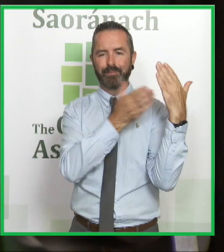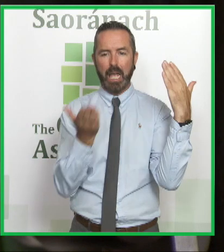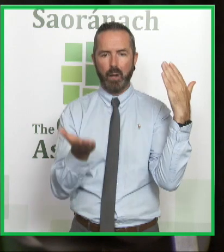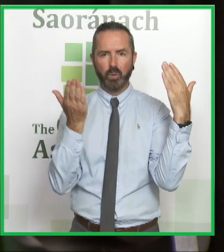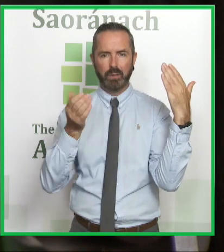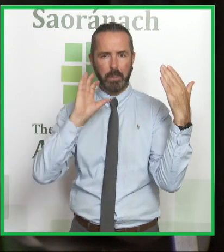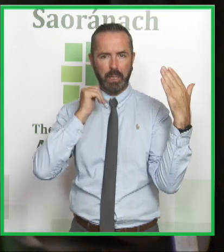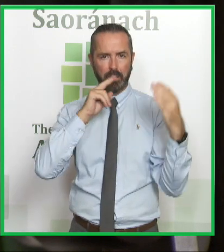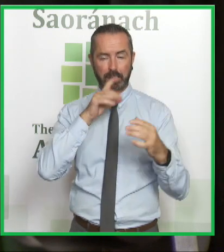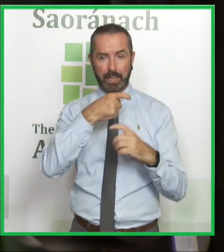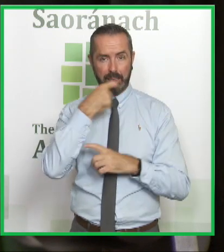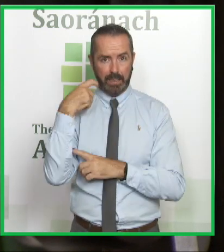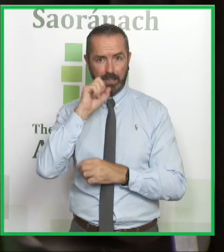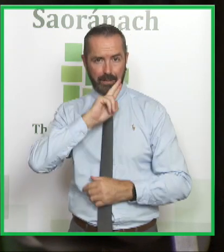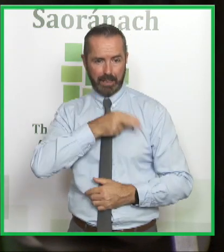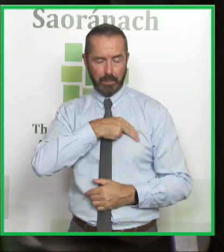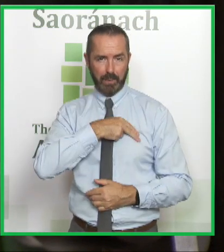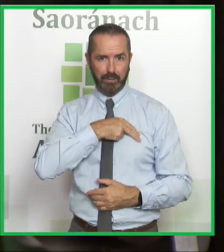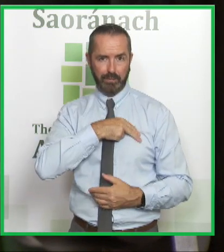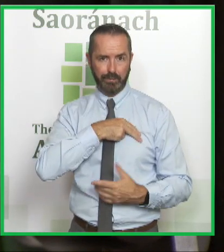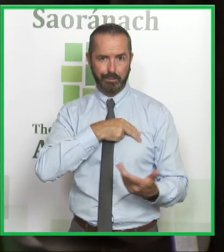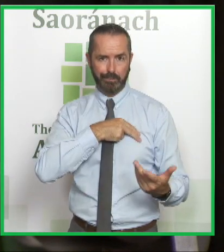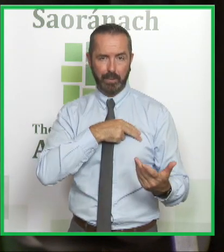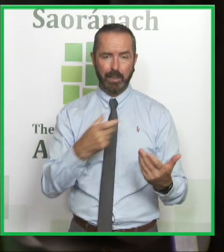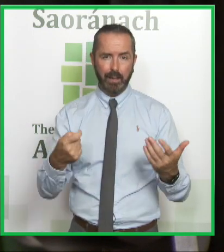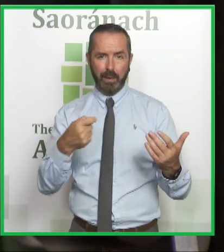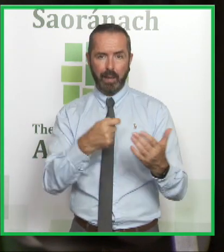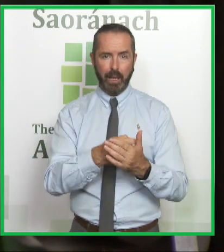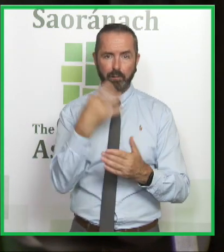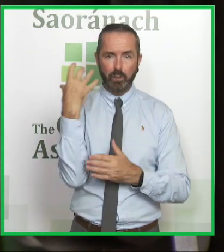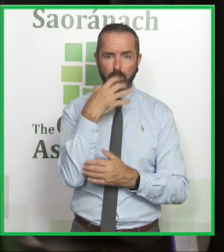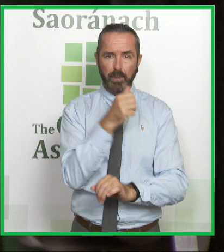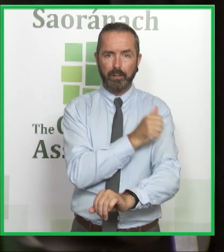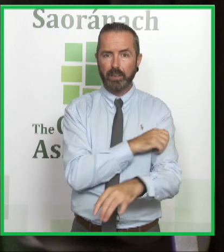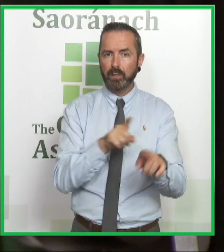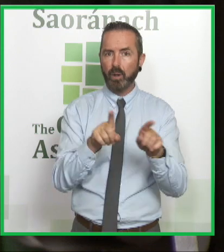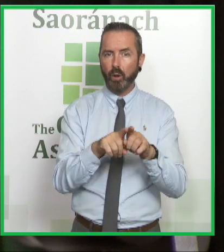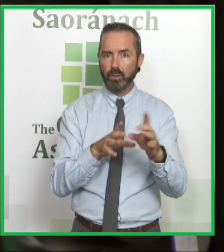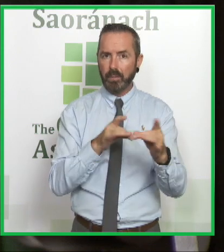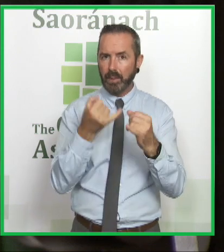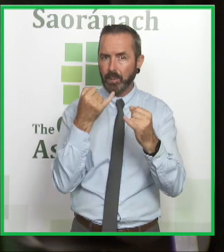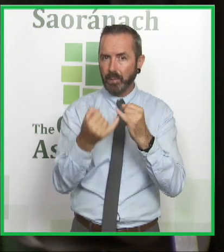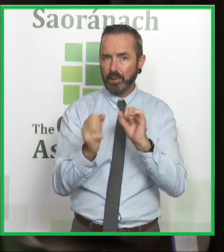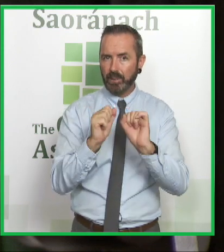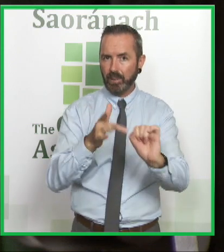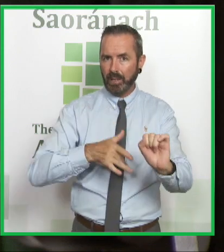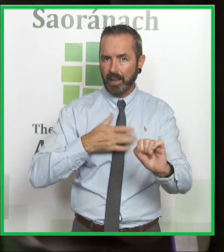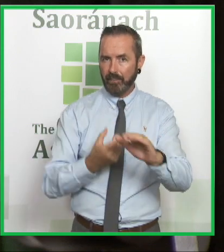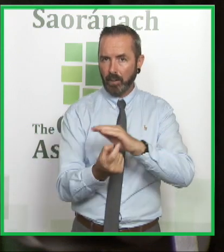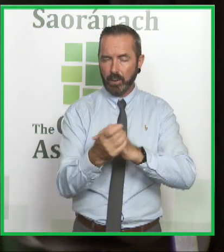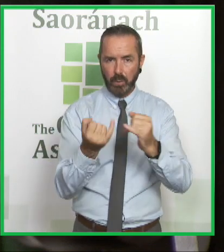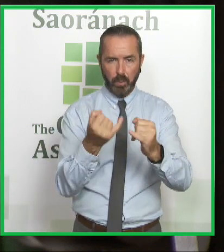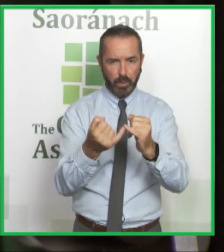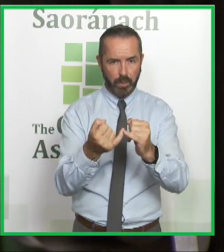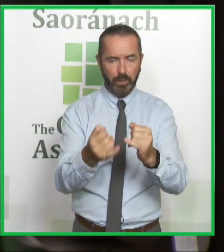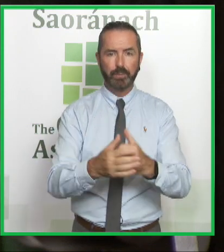stigmatization, but also the additionality of having a criminal conviction further compounds that person's life opportunities,